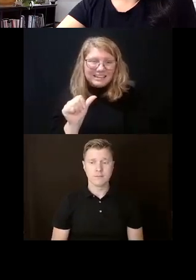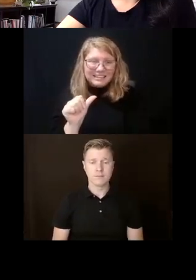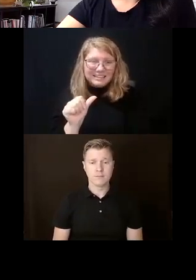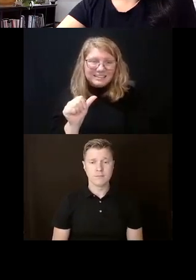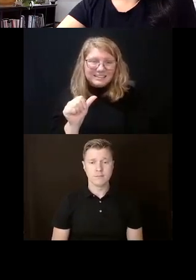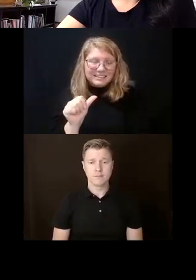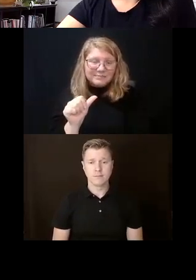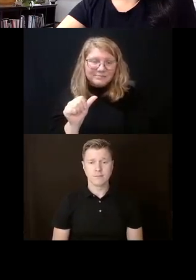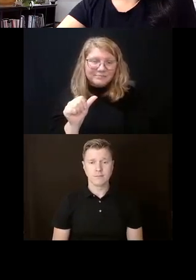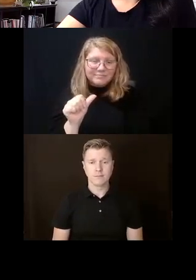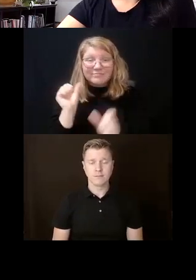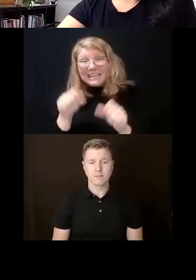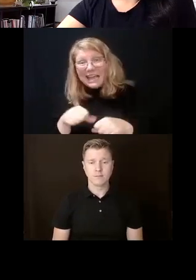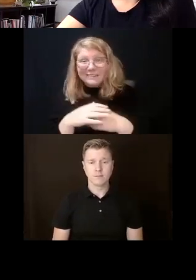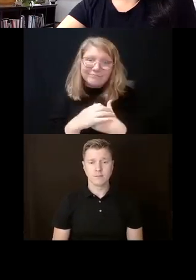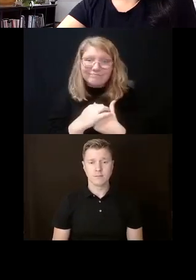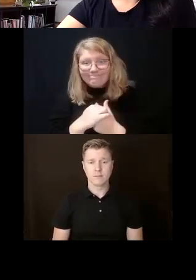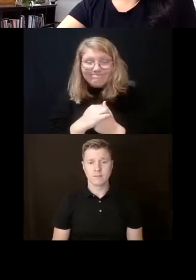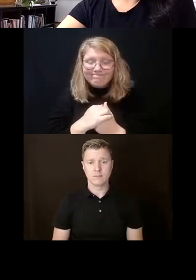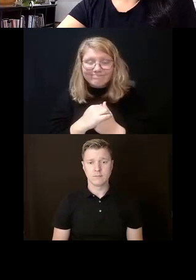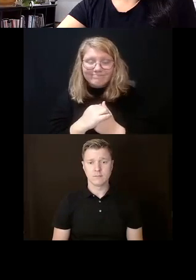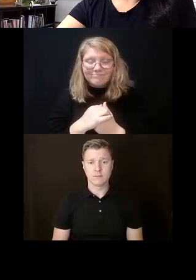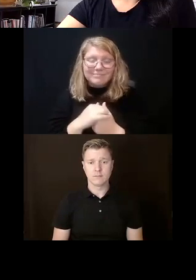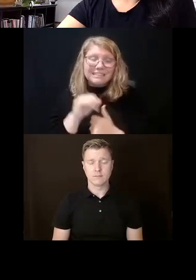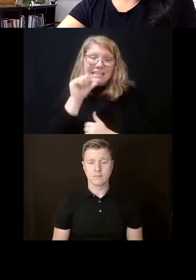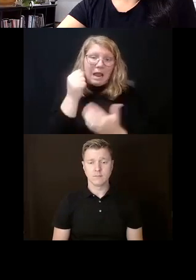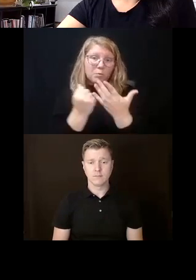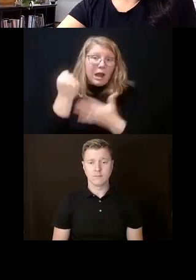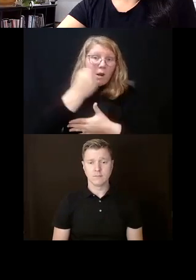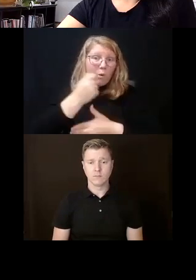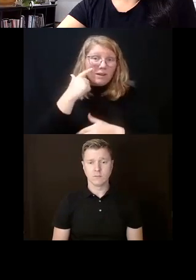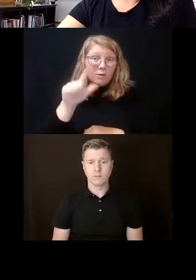it cannot be the priority of other folks.